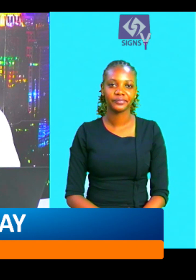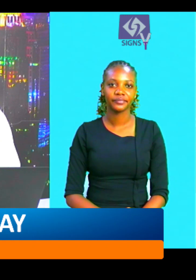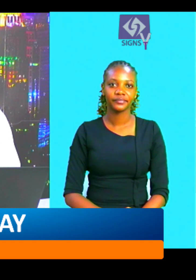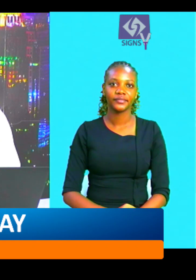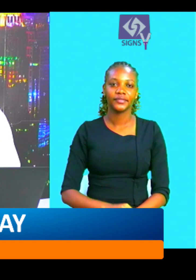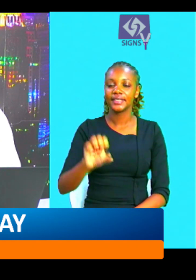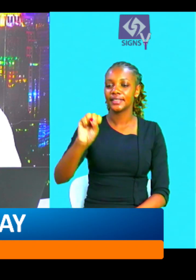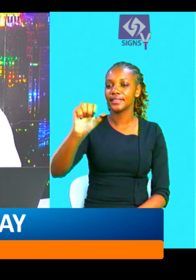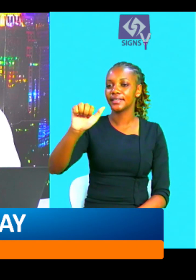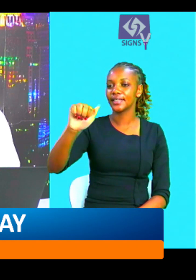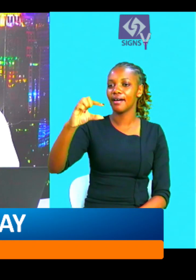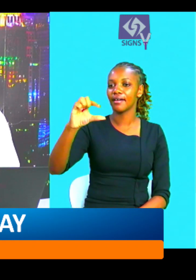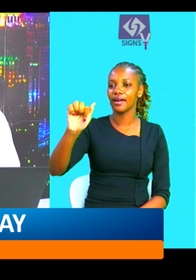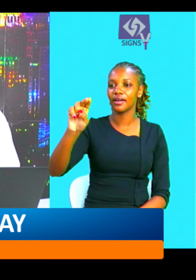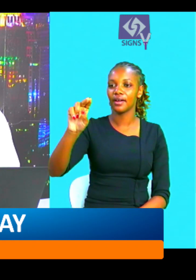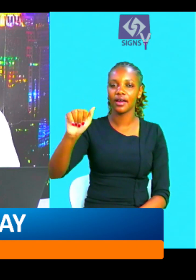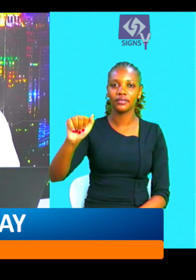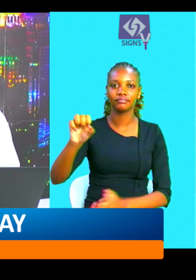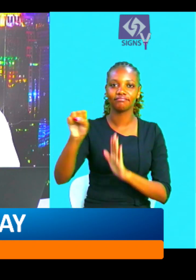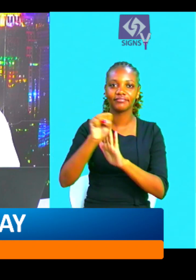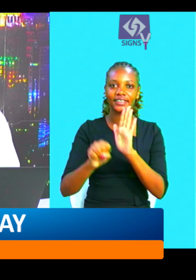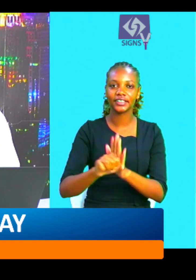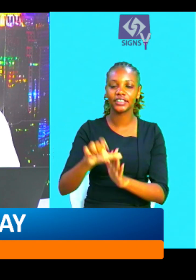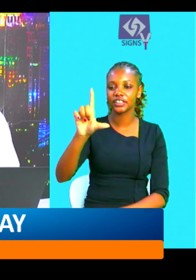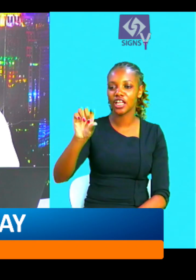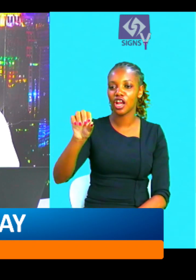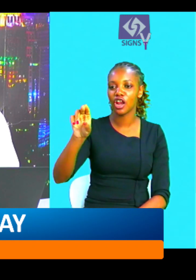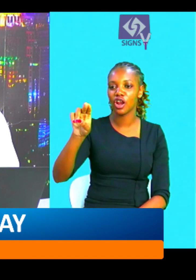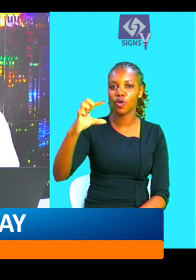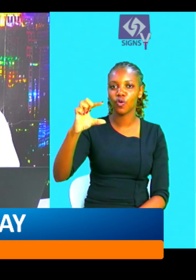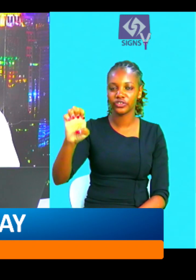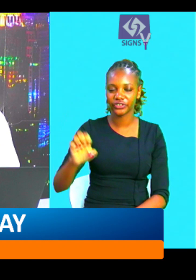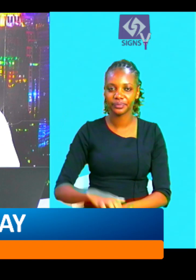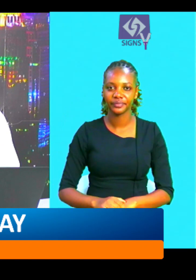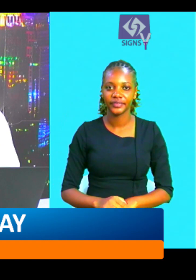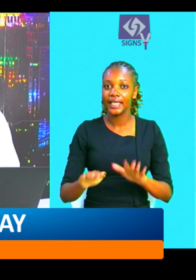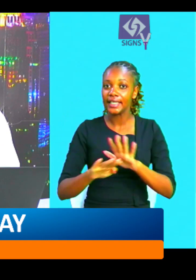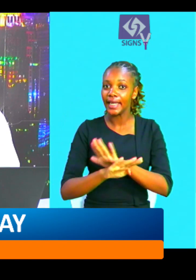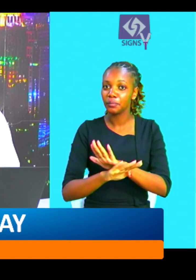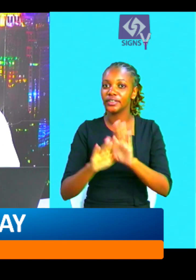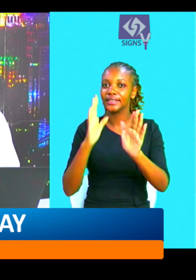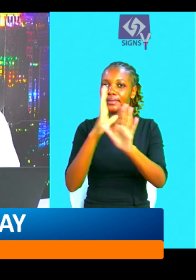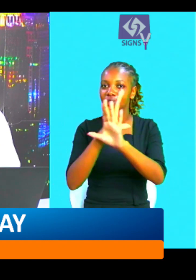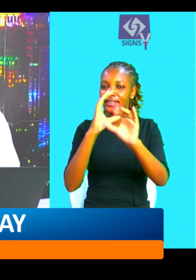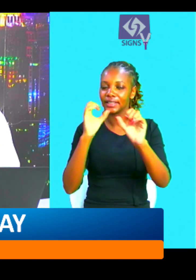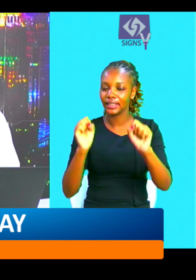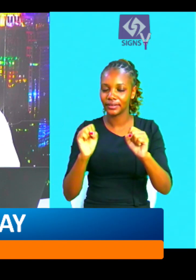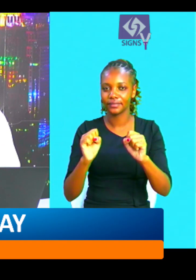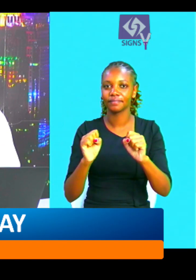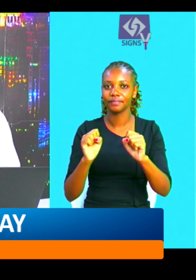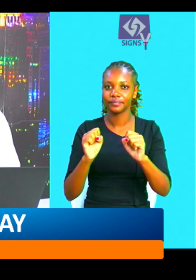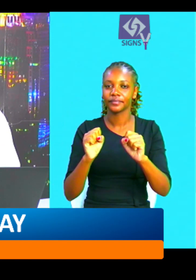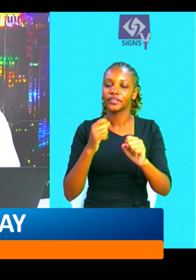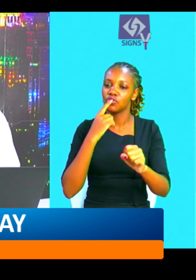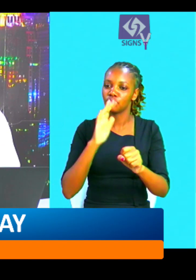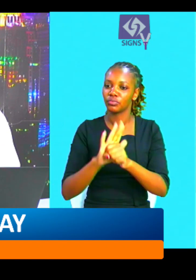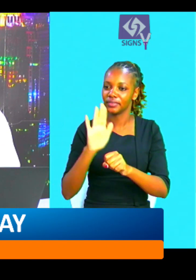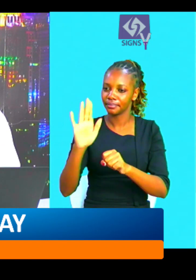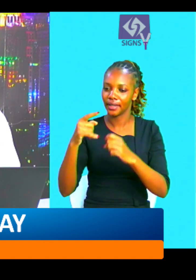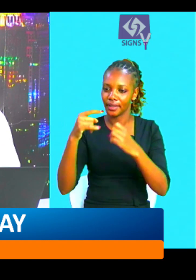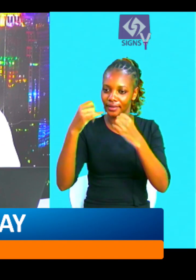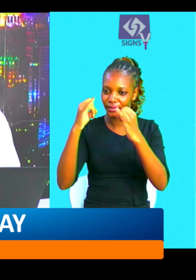of the president and other Mount Kenya leaders yesterday in Nyeri. Is it the Sagana